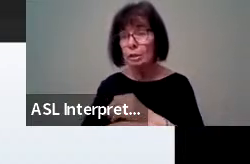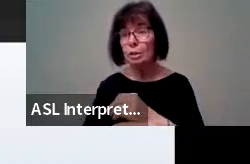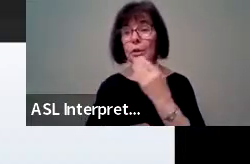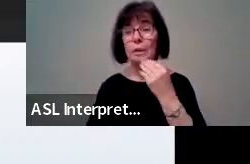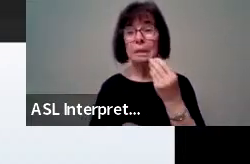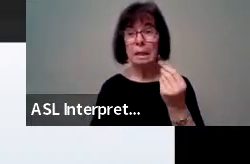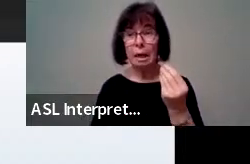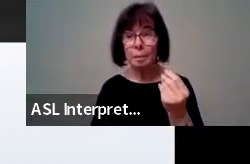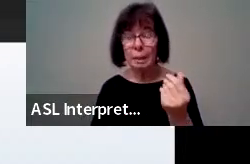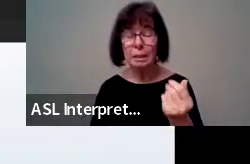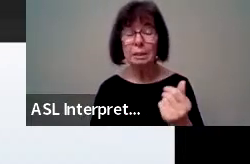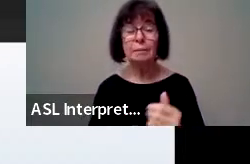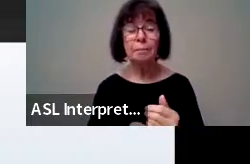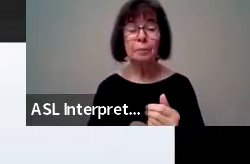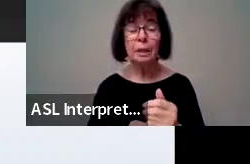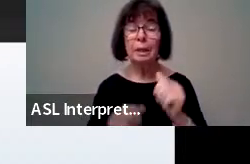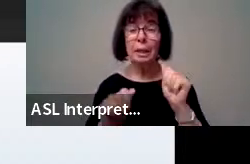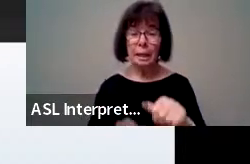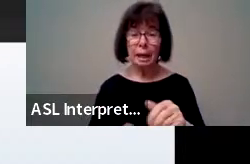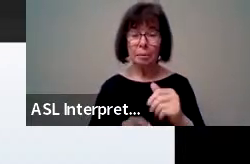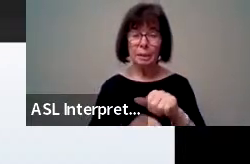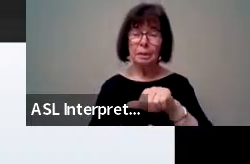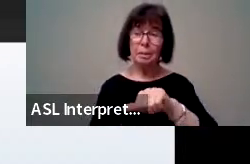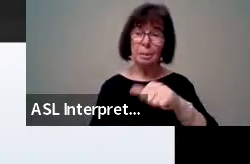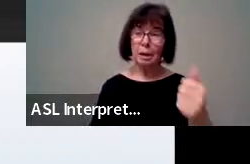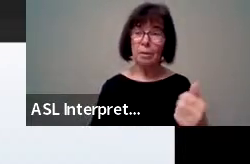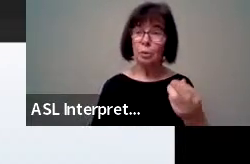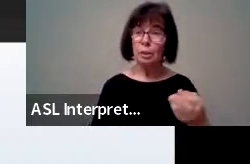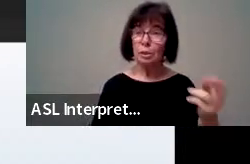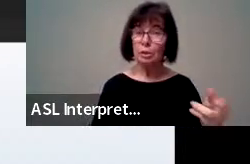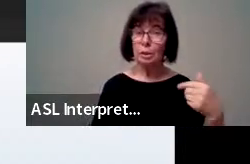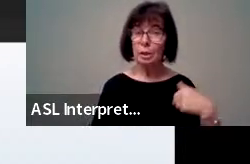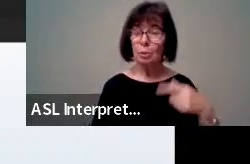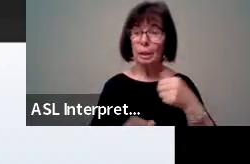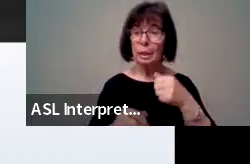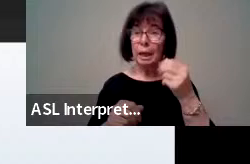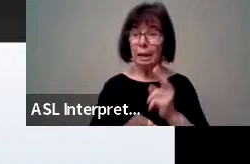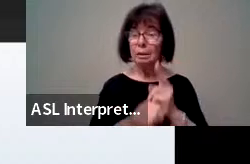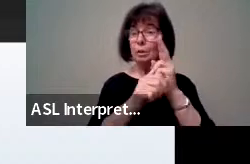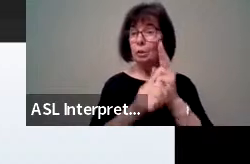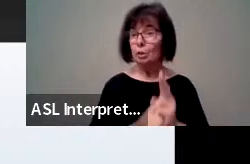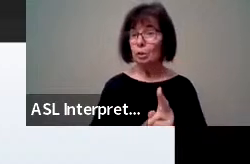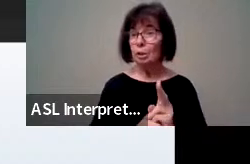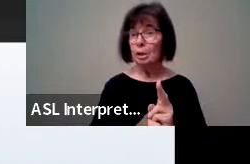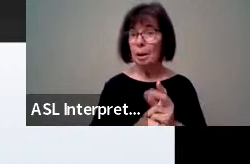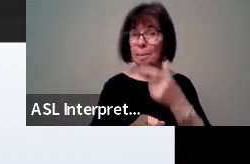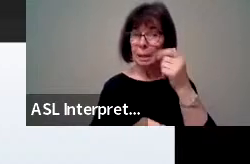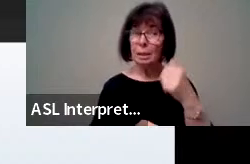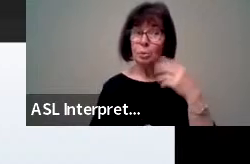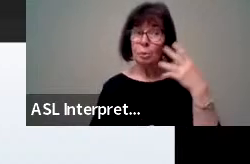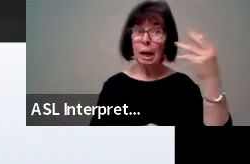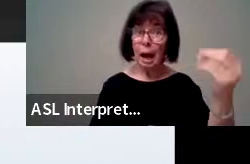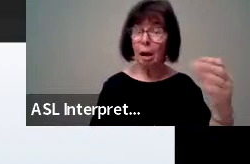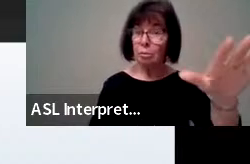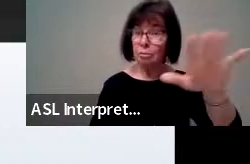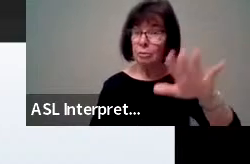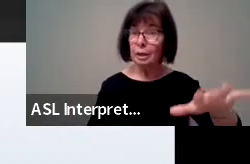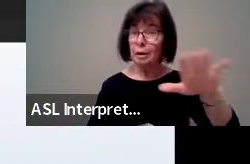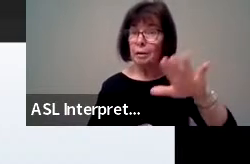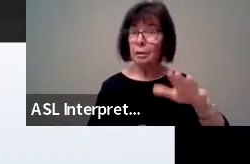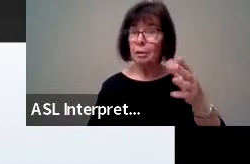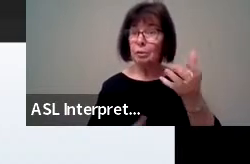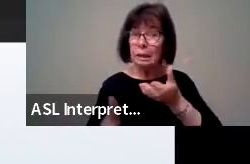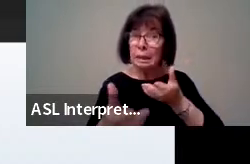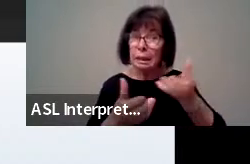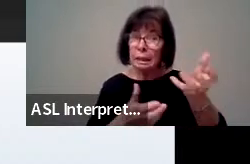some other resource tactic that we can implement, since we're actually in the field engaging our community.